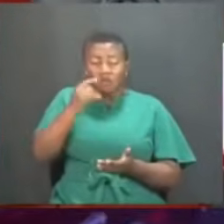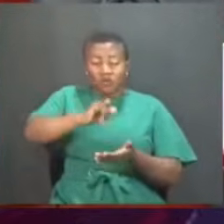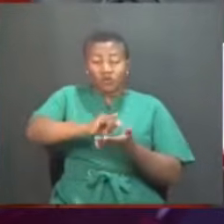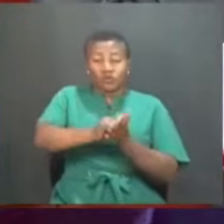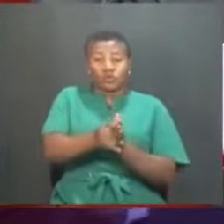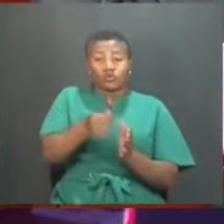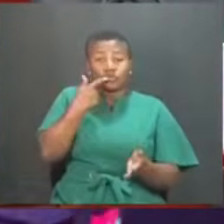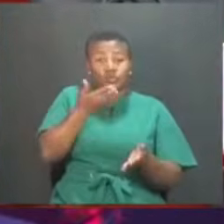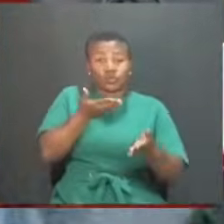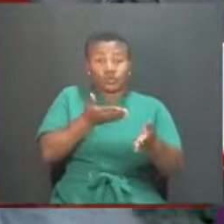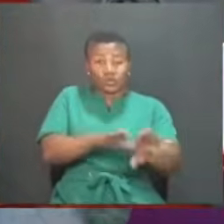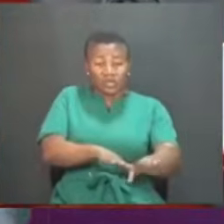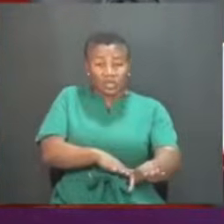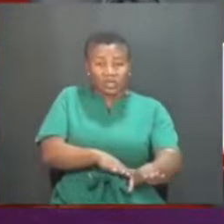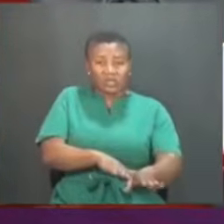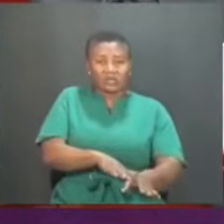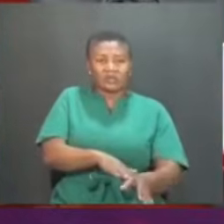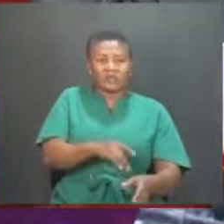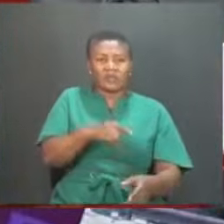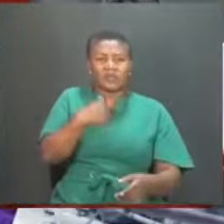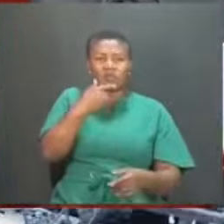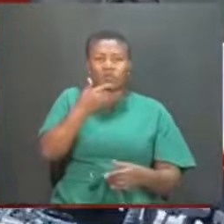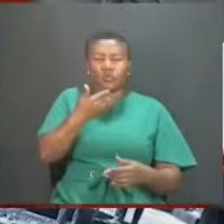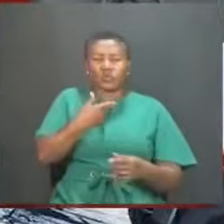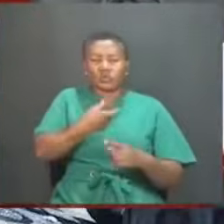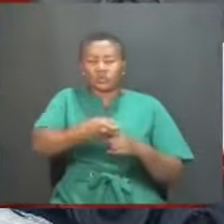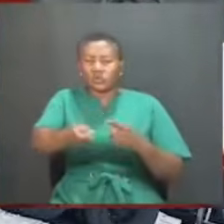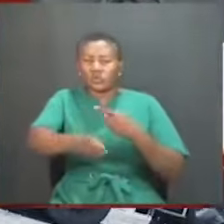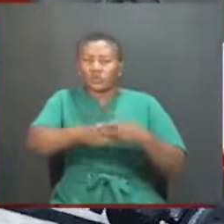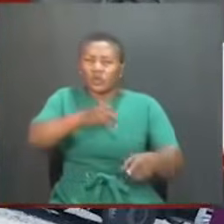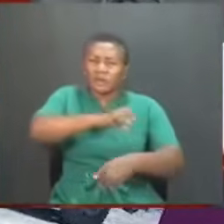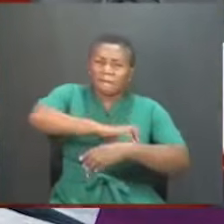died, for those who had some injuries,